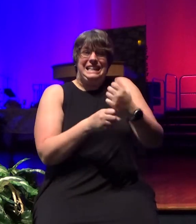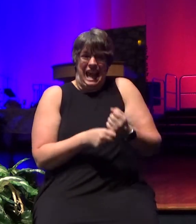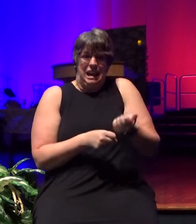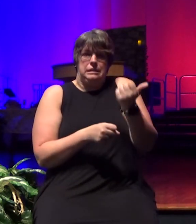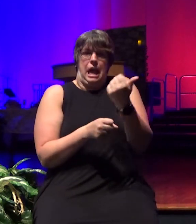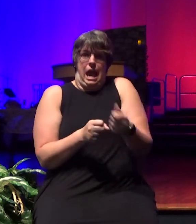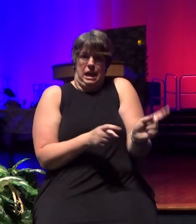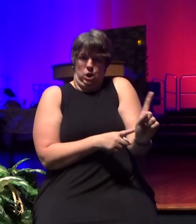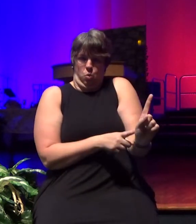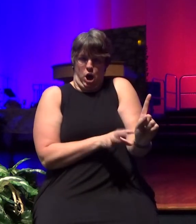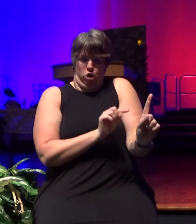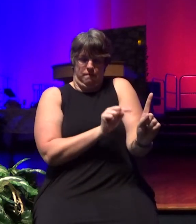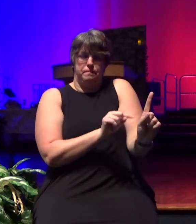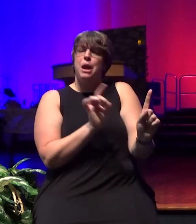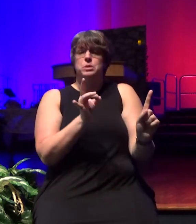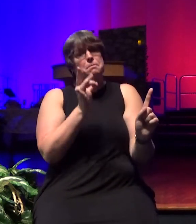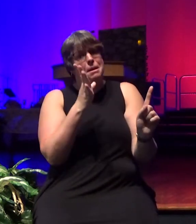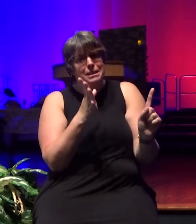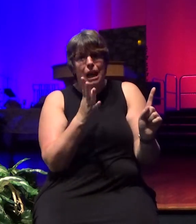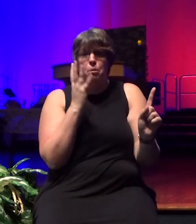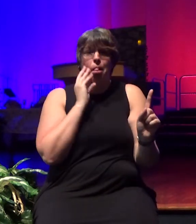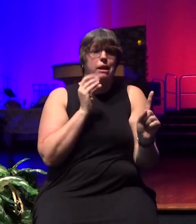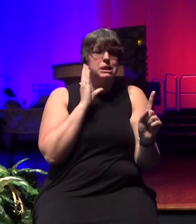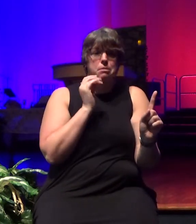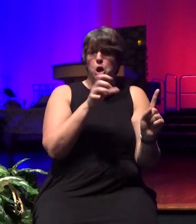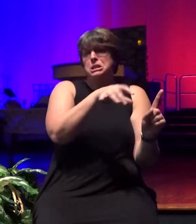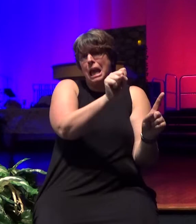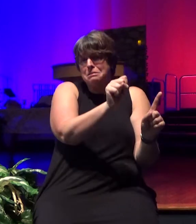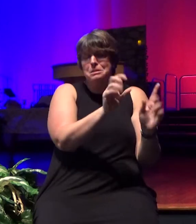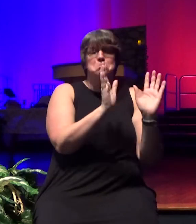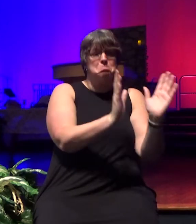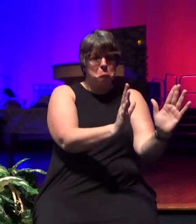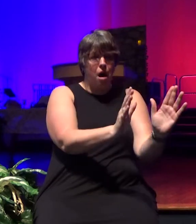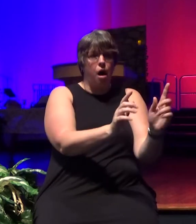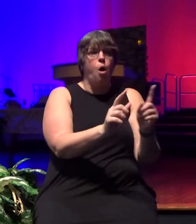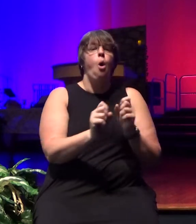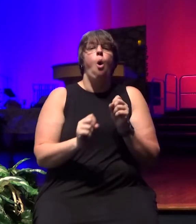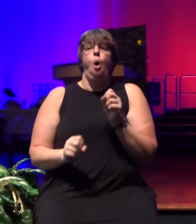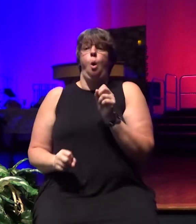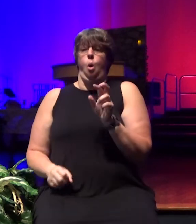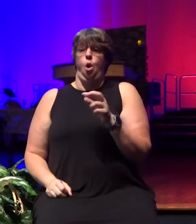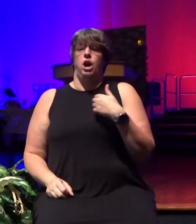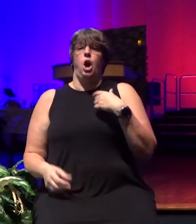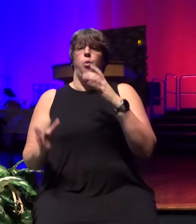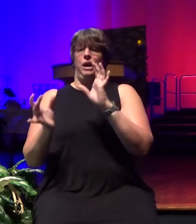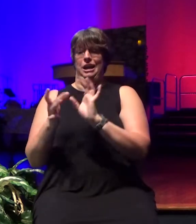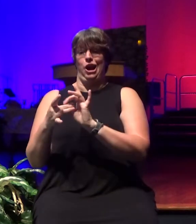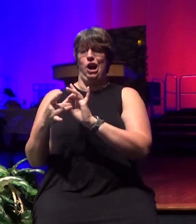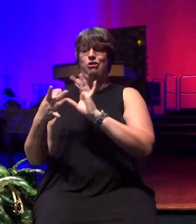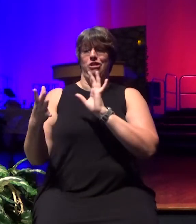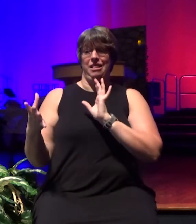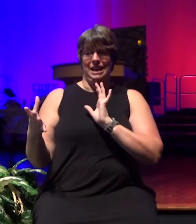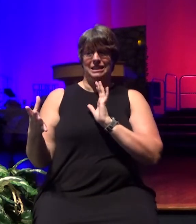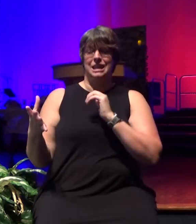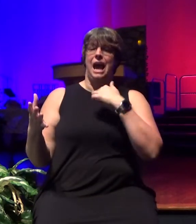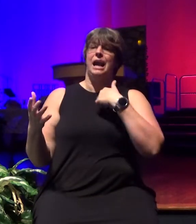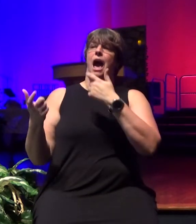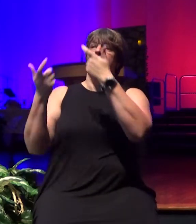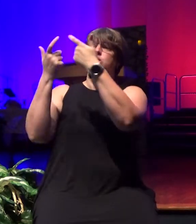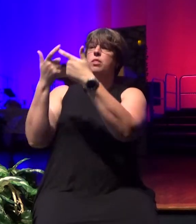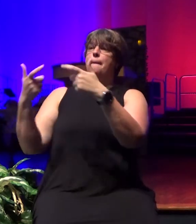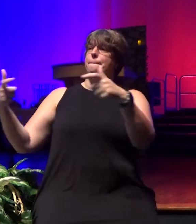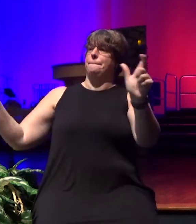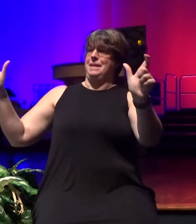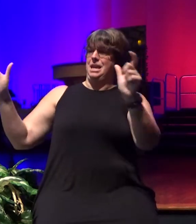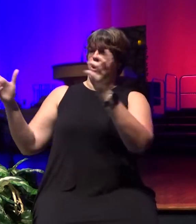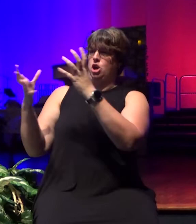no doubt about that. Or we can then detach from that and attach to the larger story, the soul story. Because